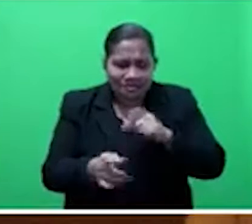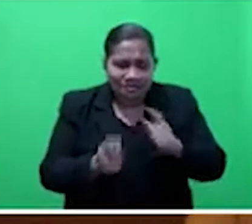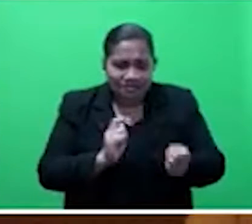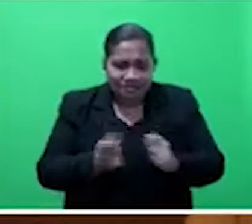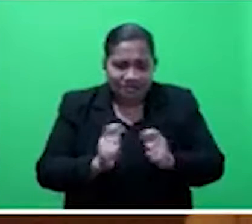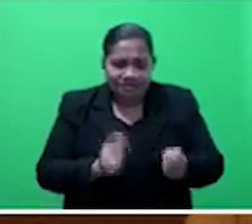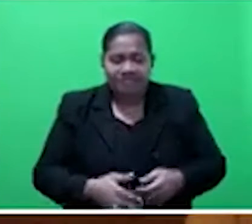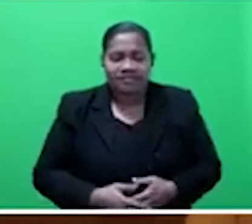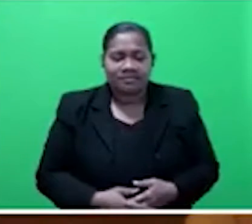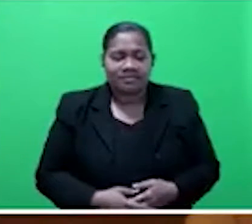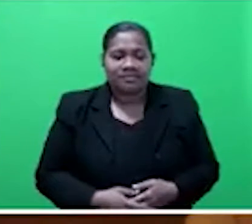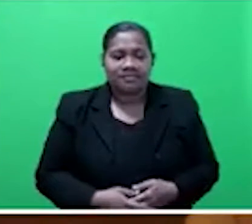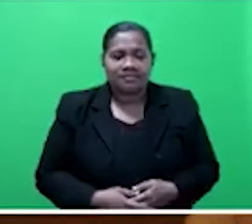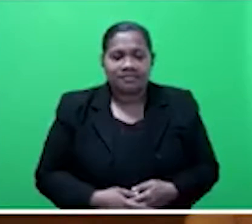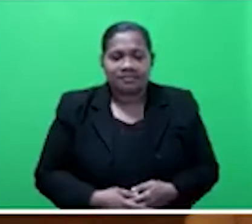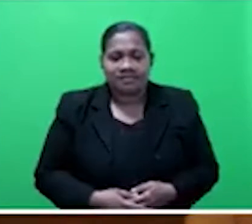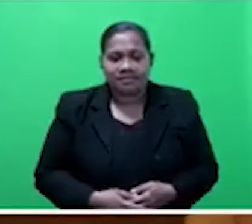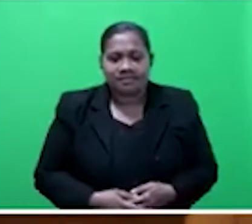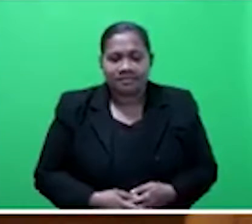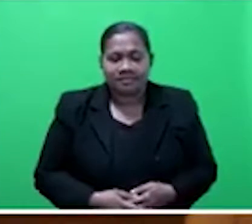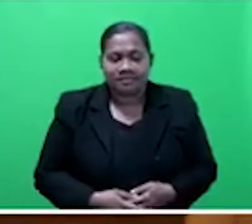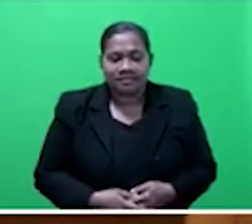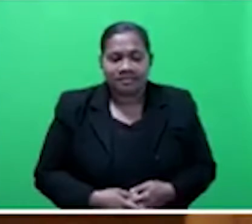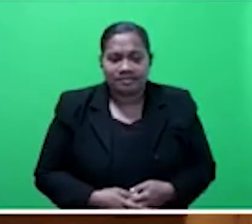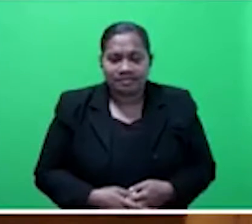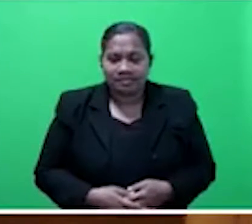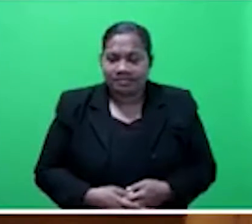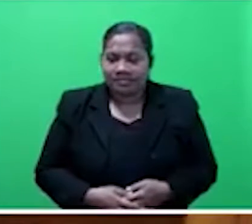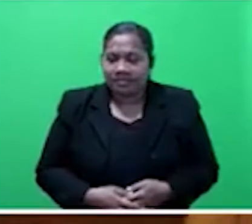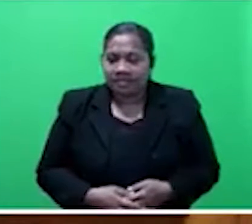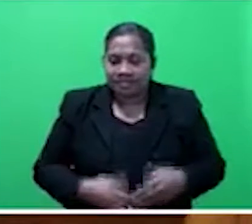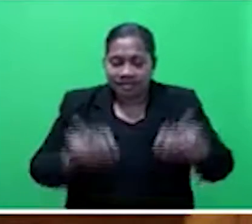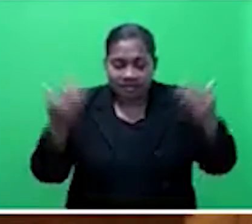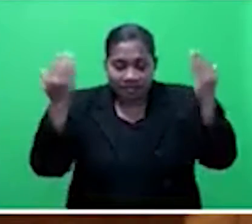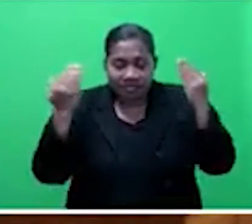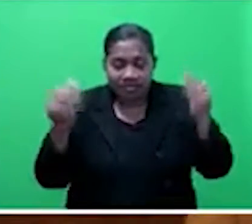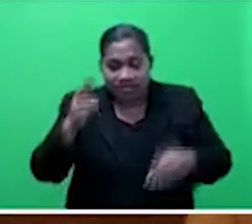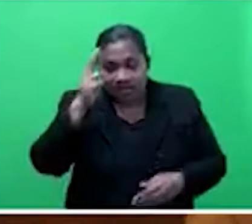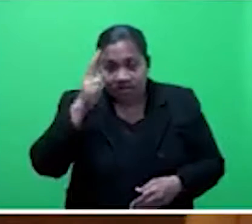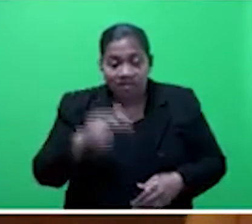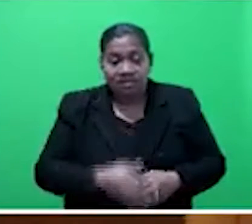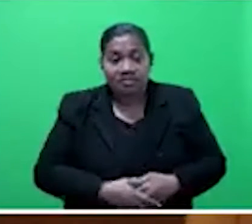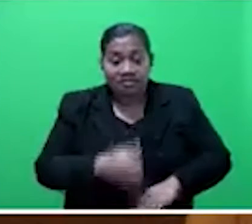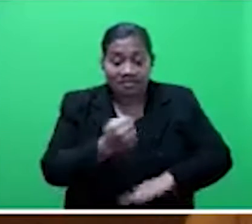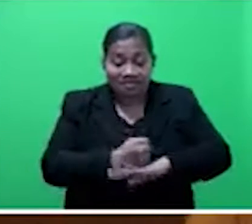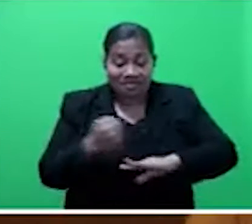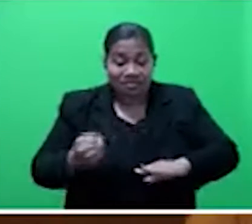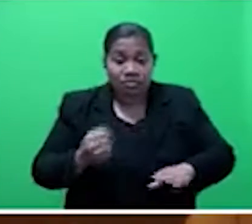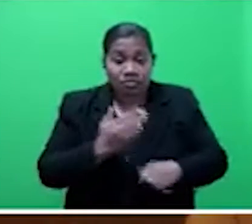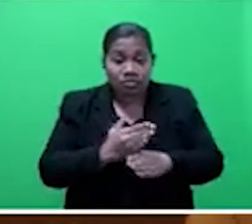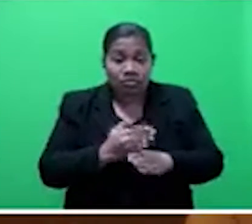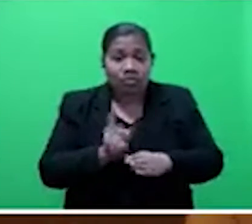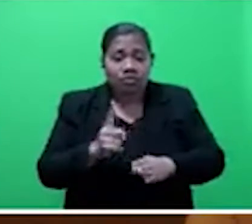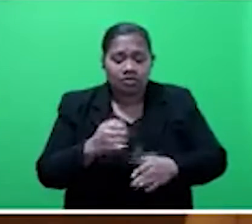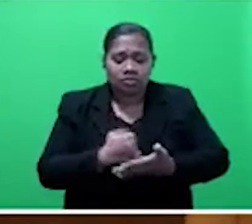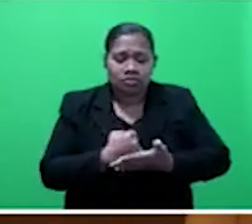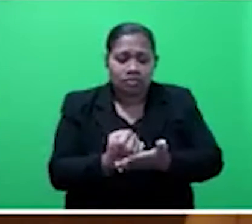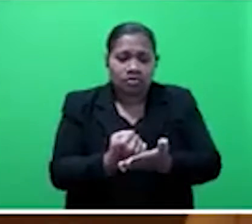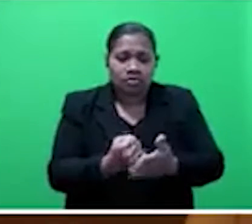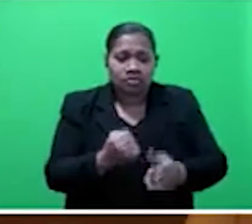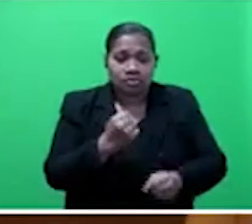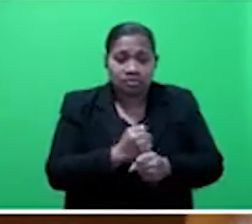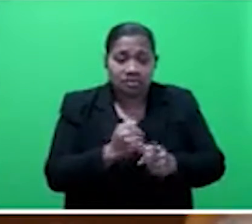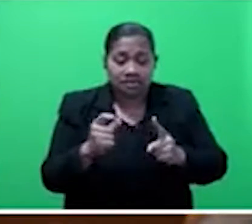free GP scheme. Mr. Speaker, sir, government's initiatives to support GPs in setting up